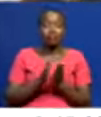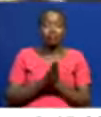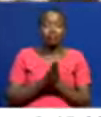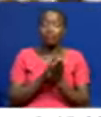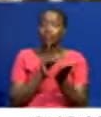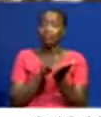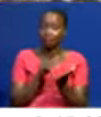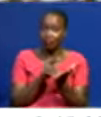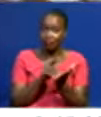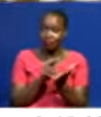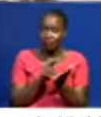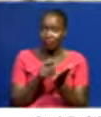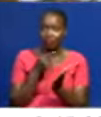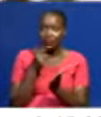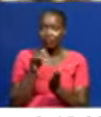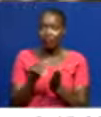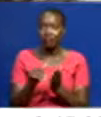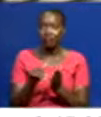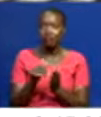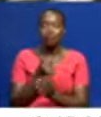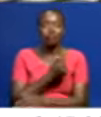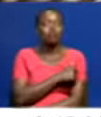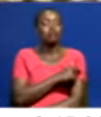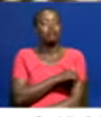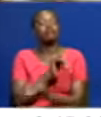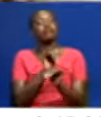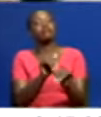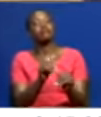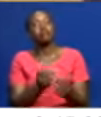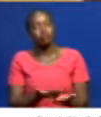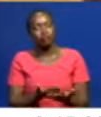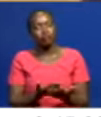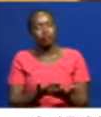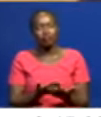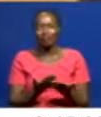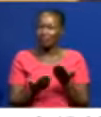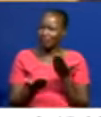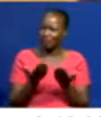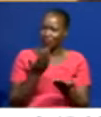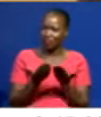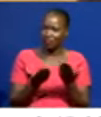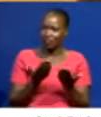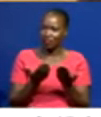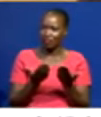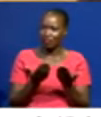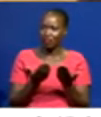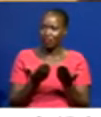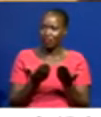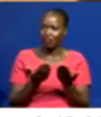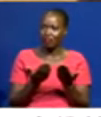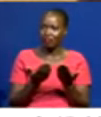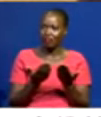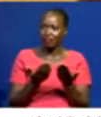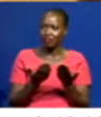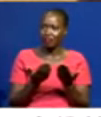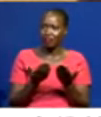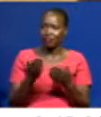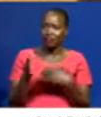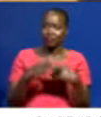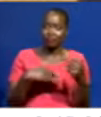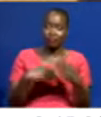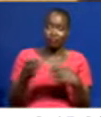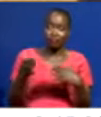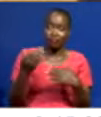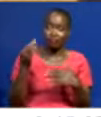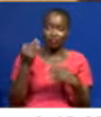doctor, I was told I have to be hospitalized. So they said probably this is some signs or symptoms